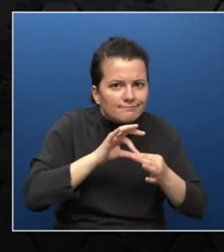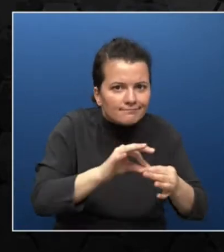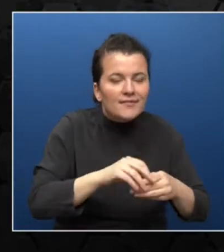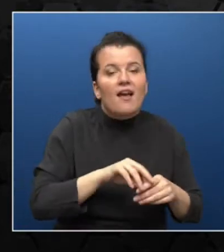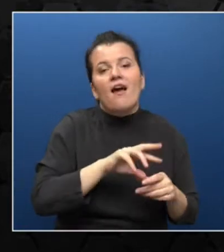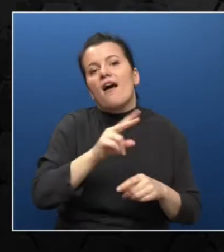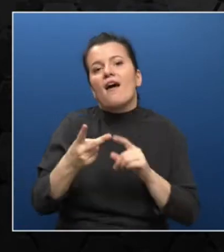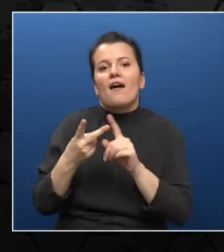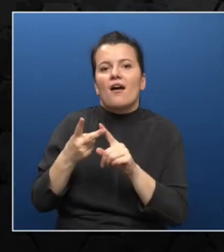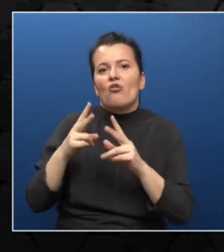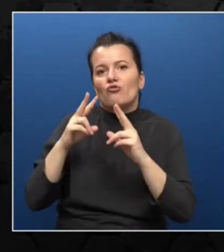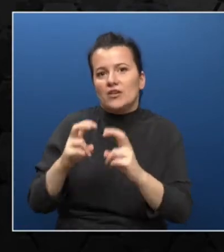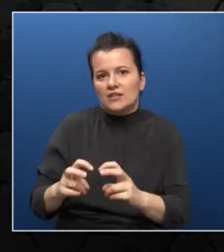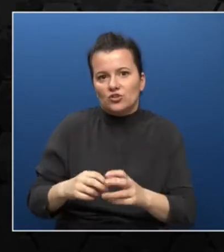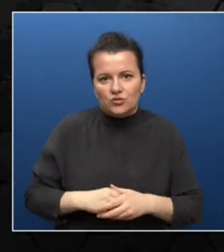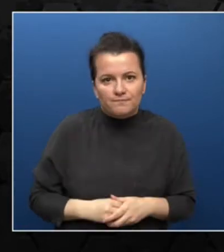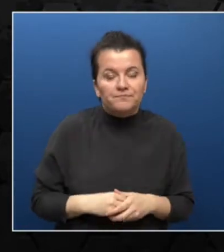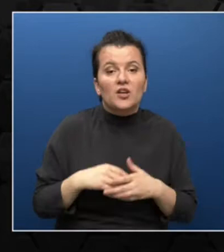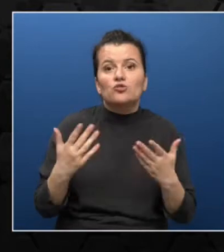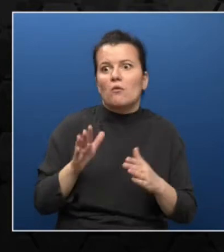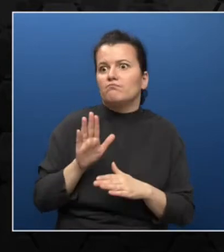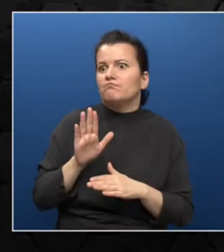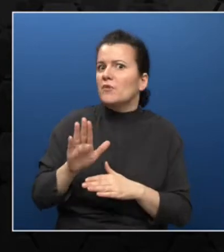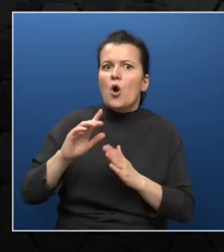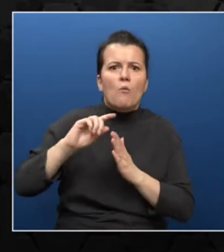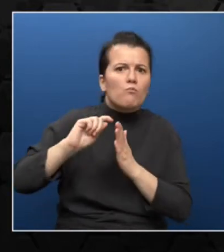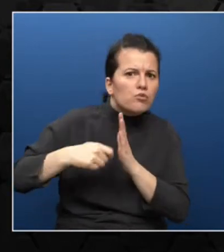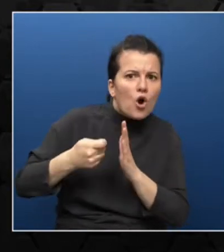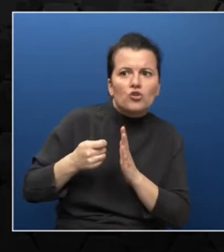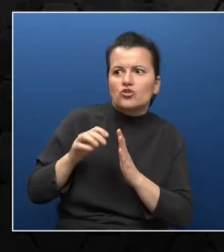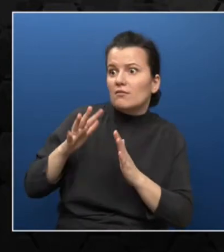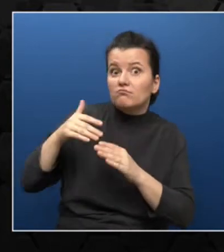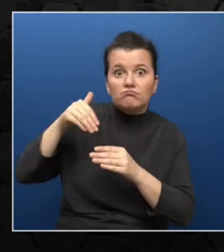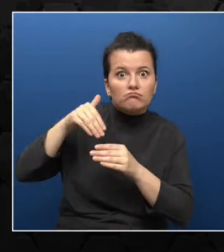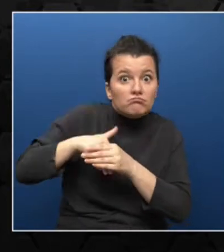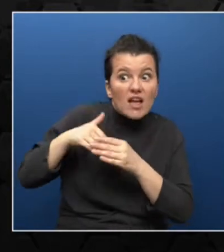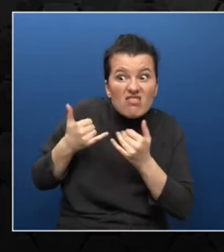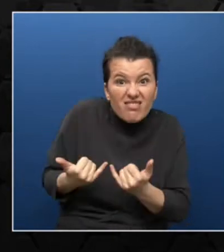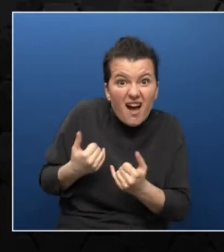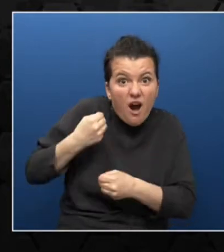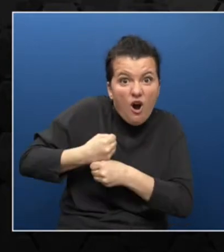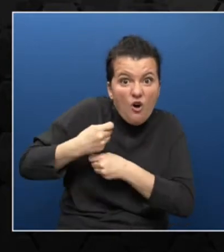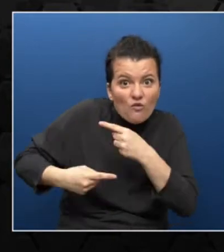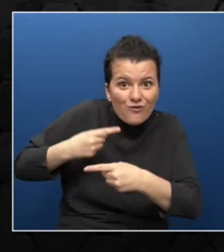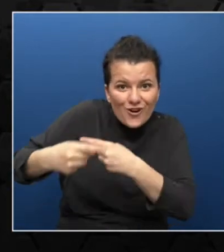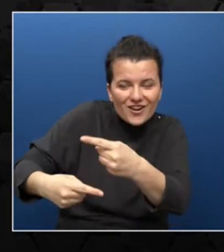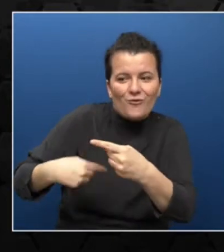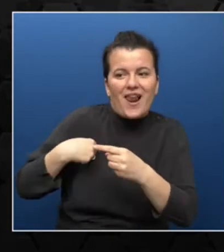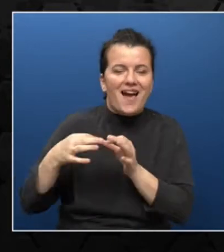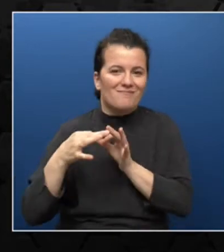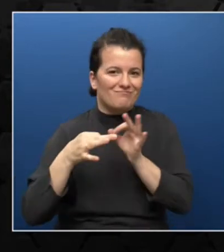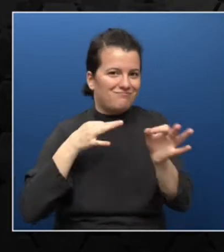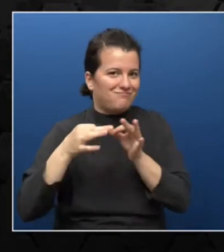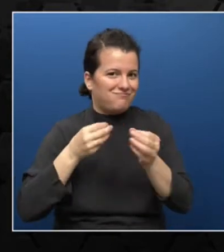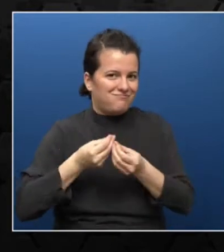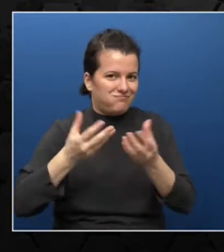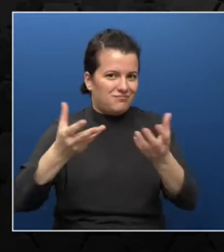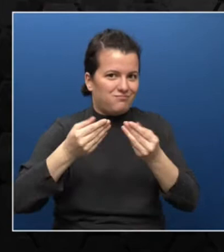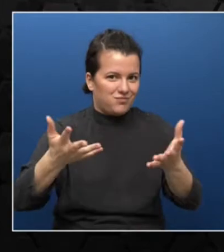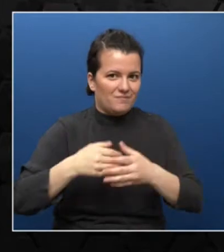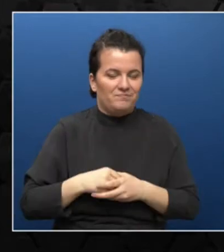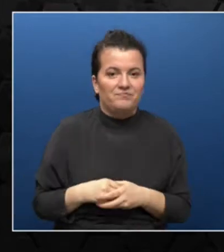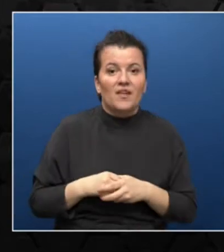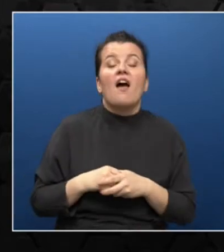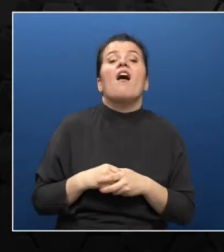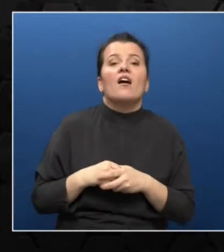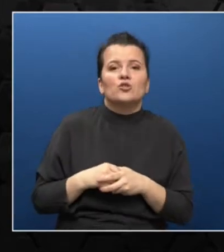can share their particular projects and the things that they are working on. And in addition to that, there's a great roundtable session in